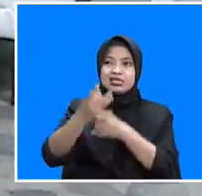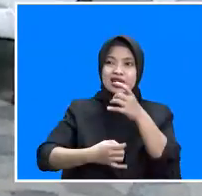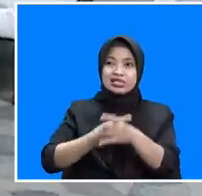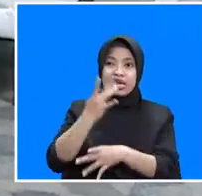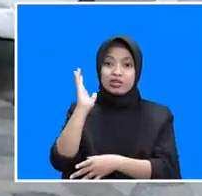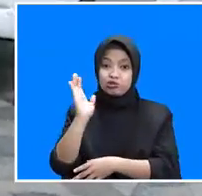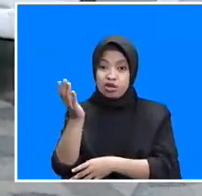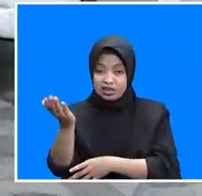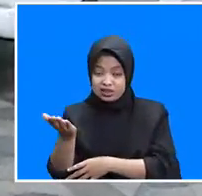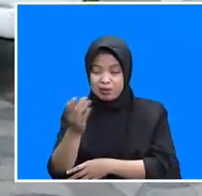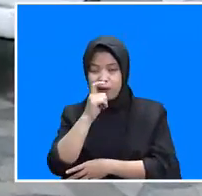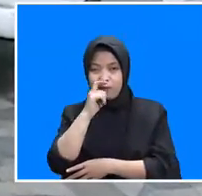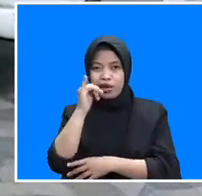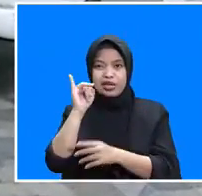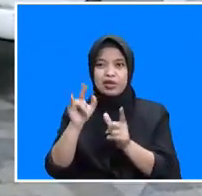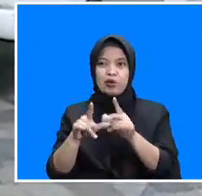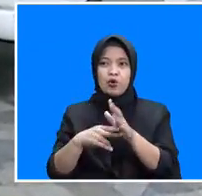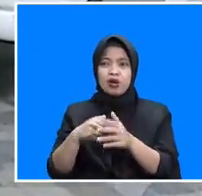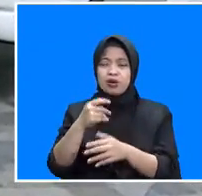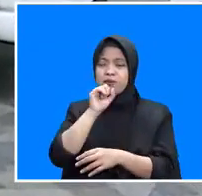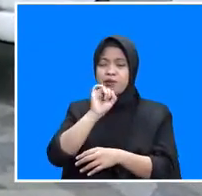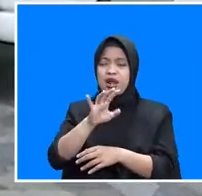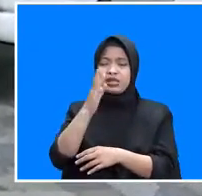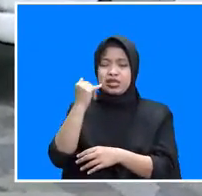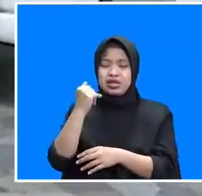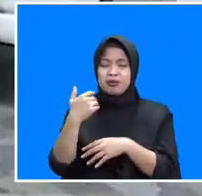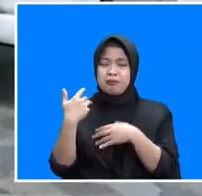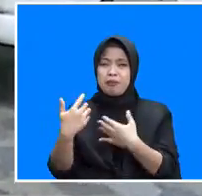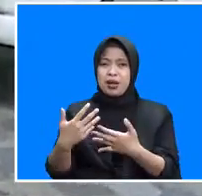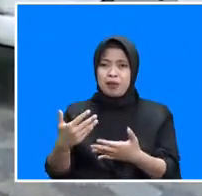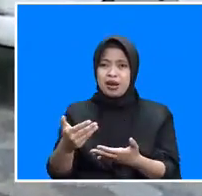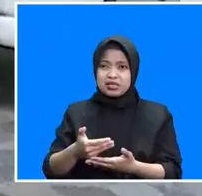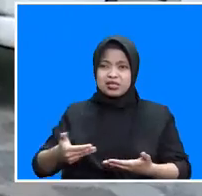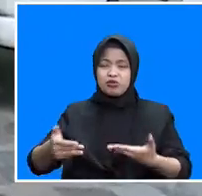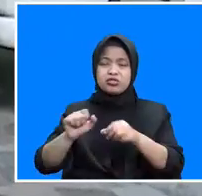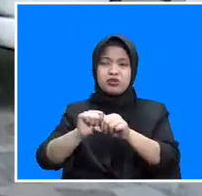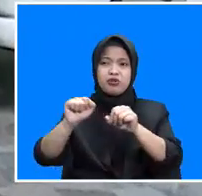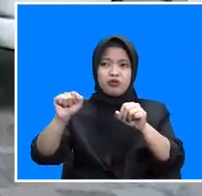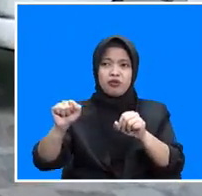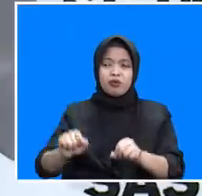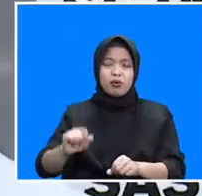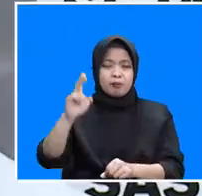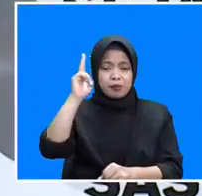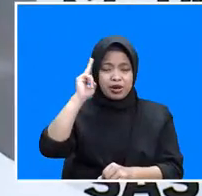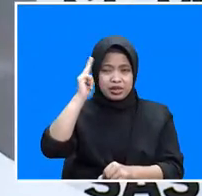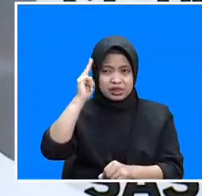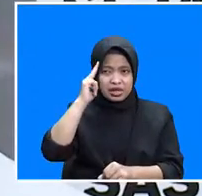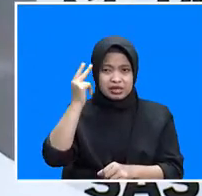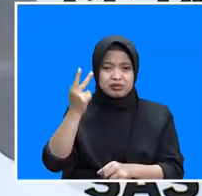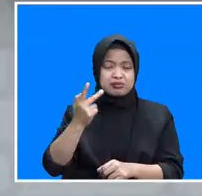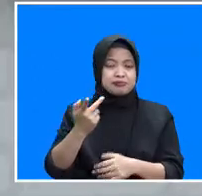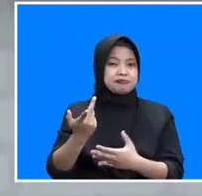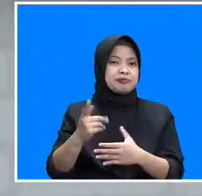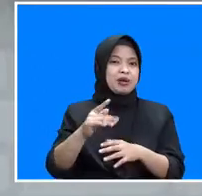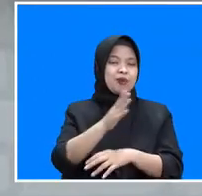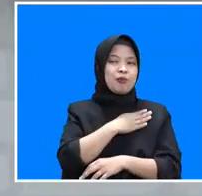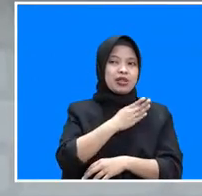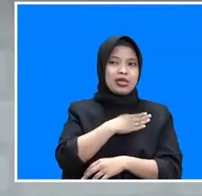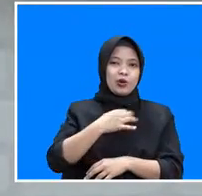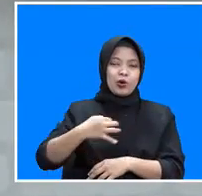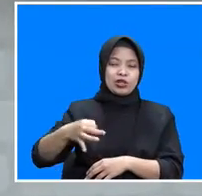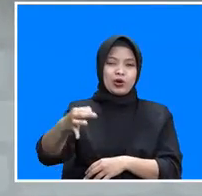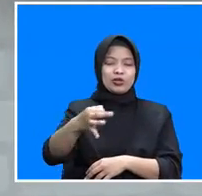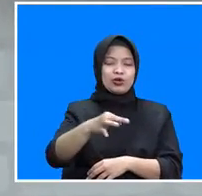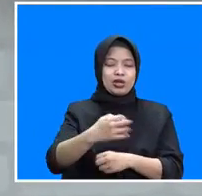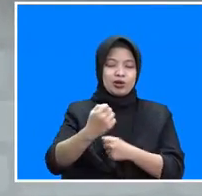just the scale that of Indonesia, you know, and all these, you know, district governments and everything. We're adding more 3 new local